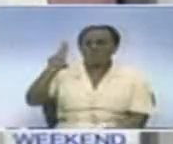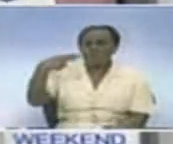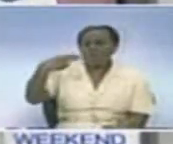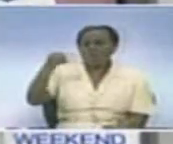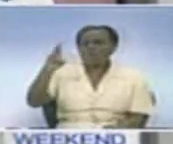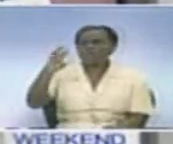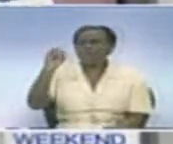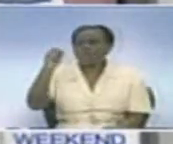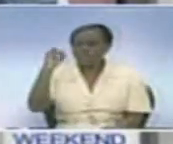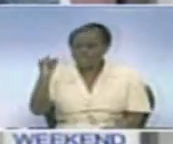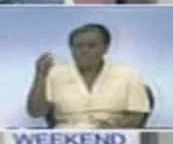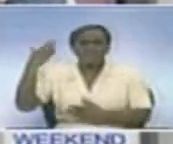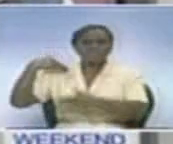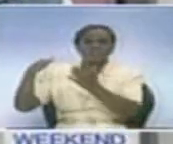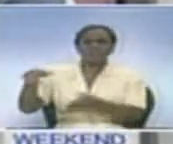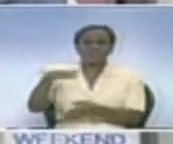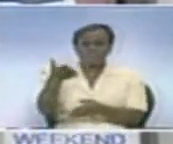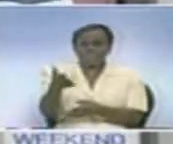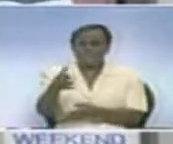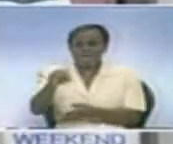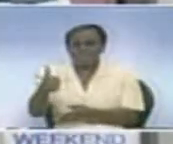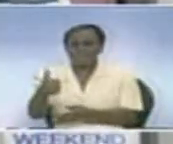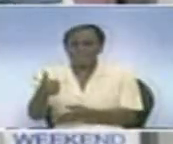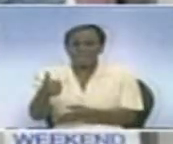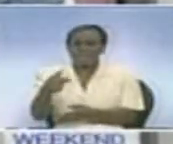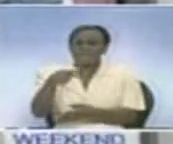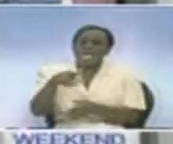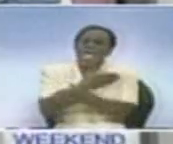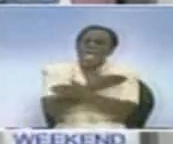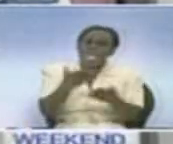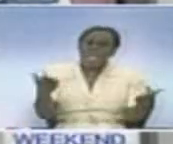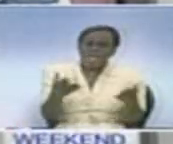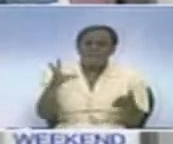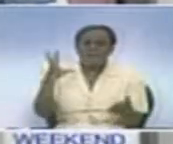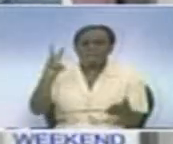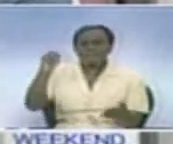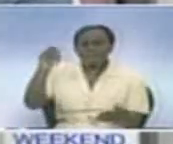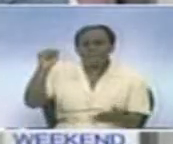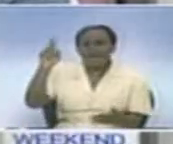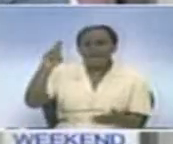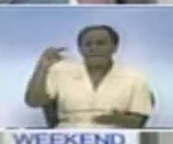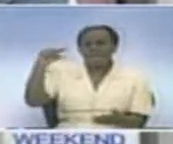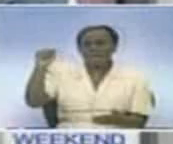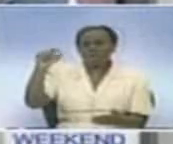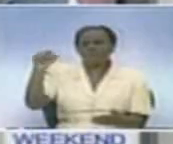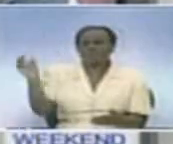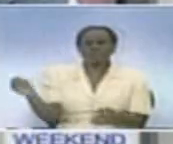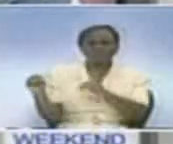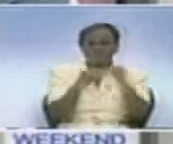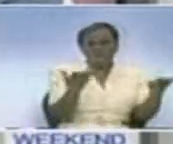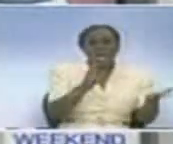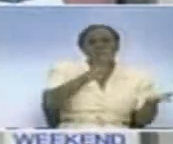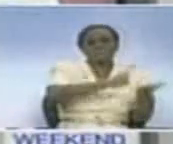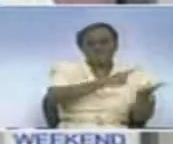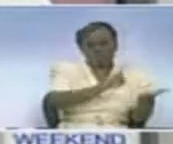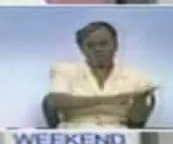Ali alone, they were settled in south. In fact, you'll get the Amaragori being settled in Migori.